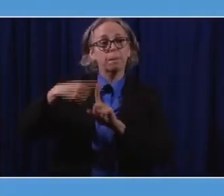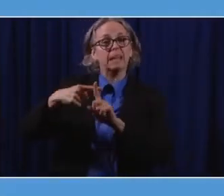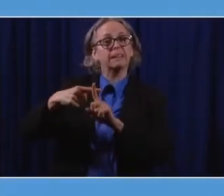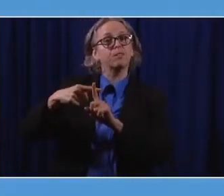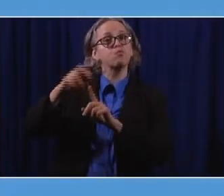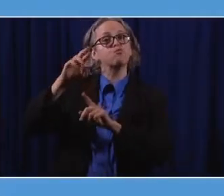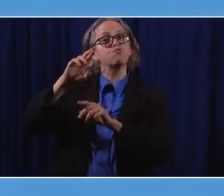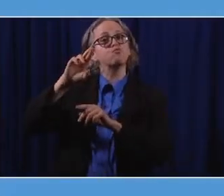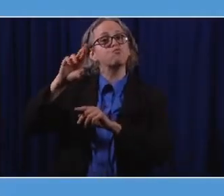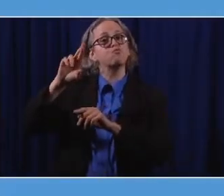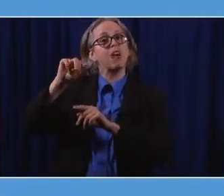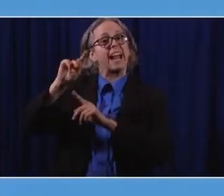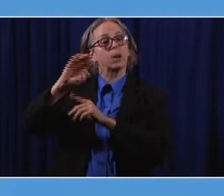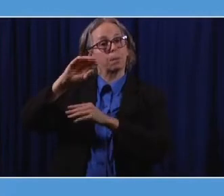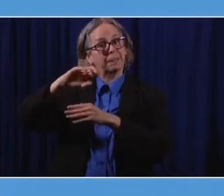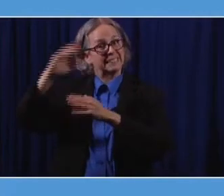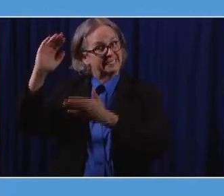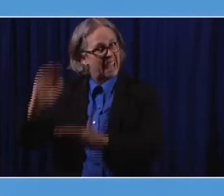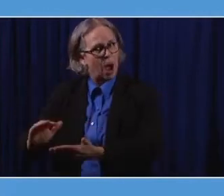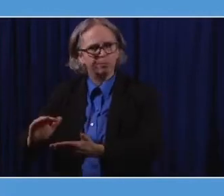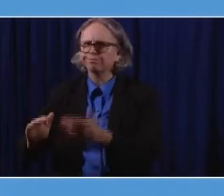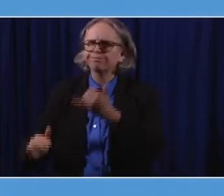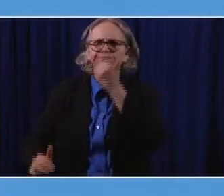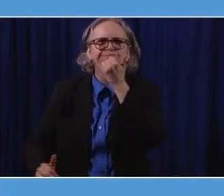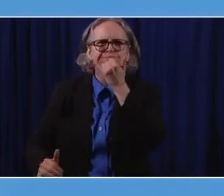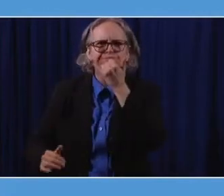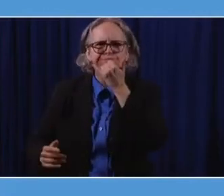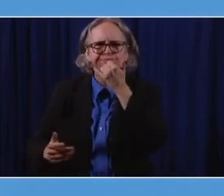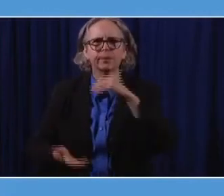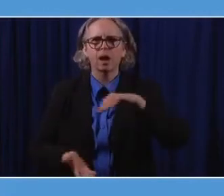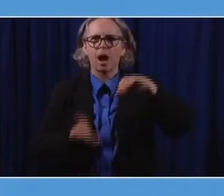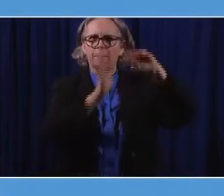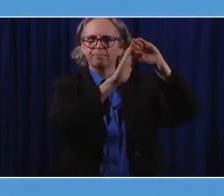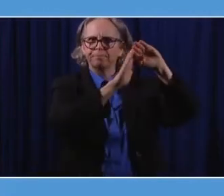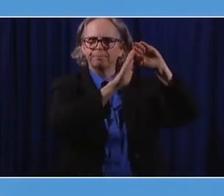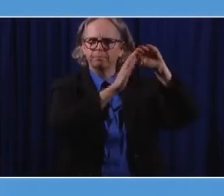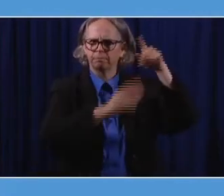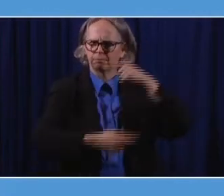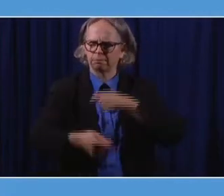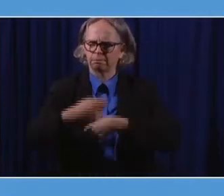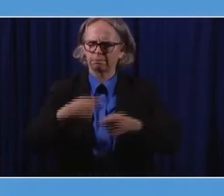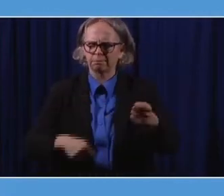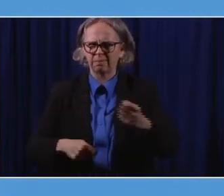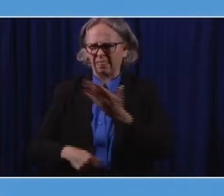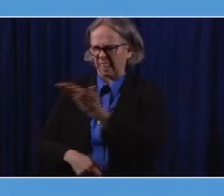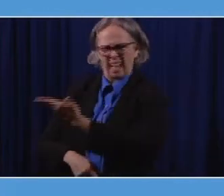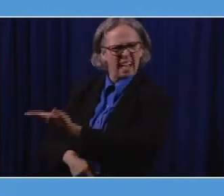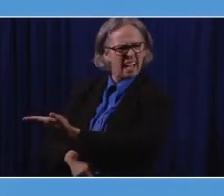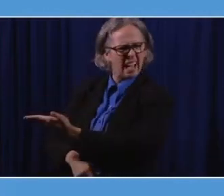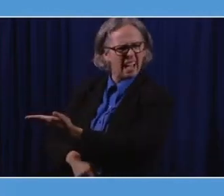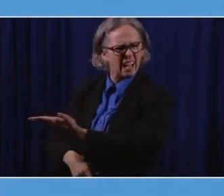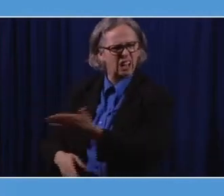is a chart that only goes back, and I want to make sure everyone understands, this goes back to July 1.